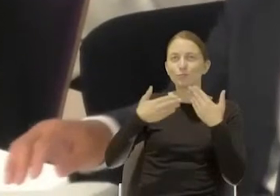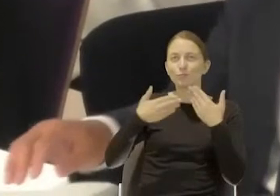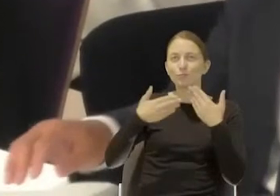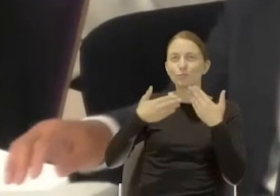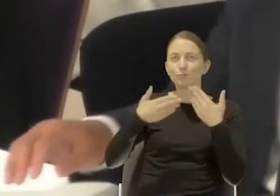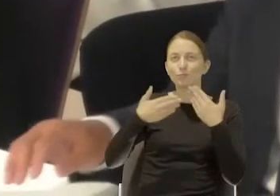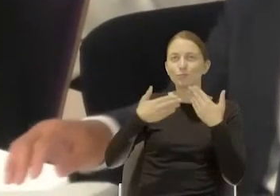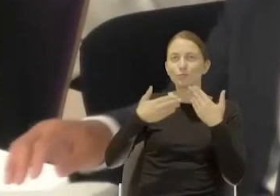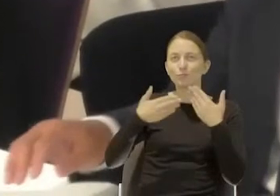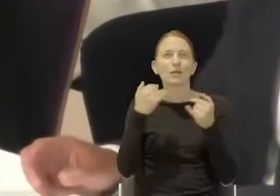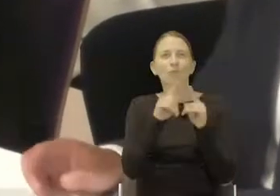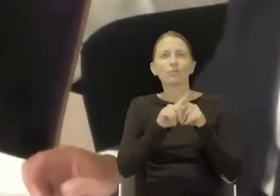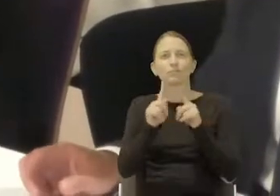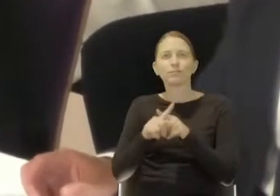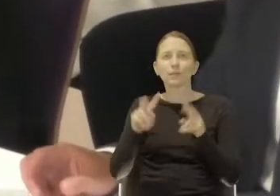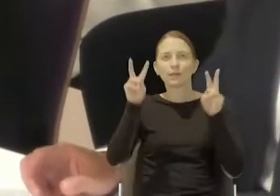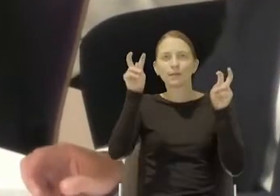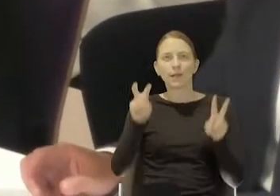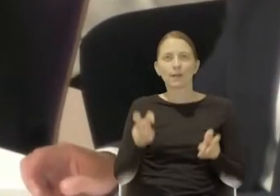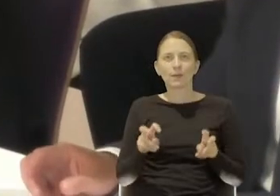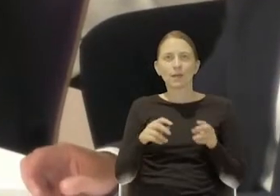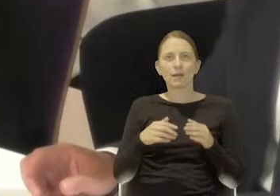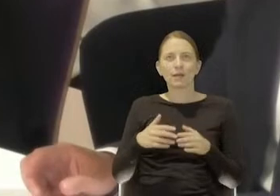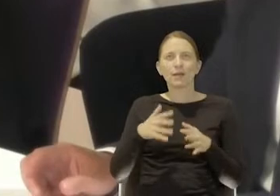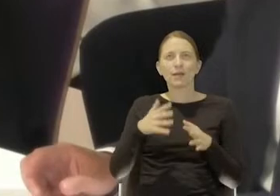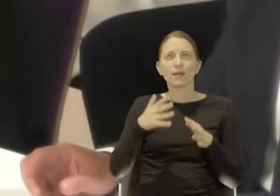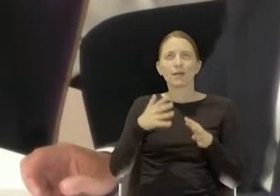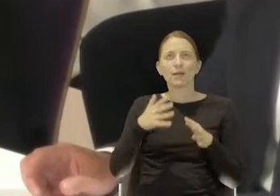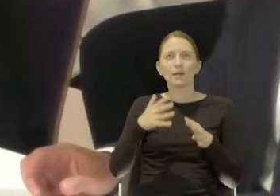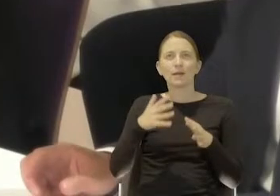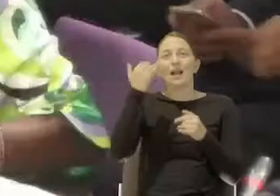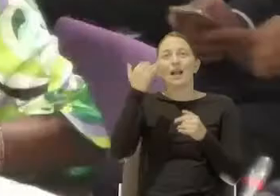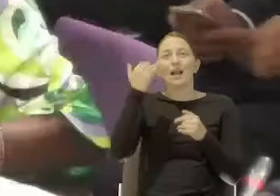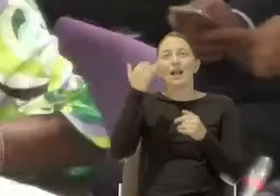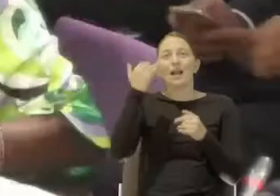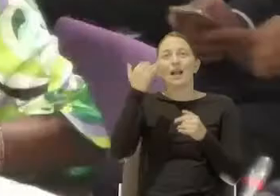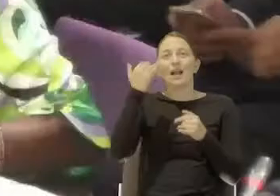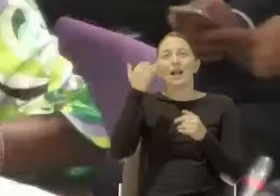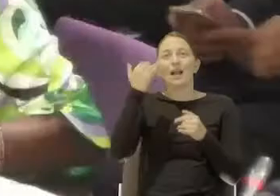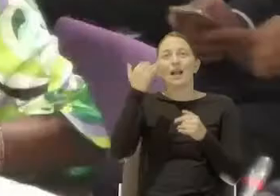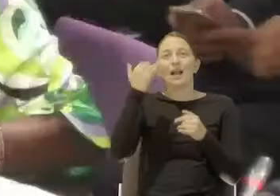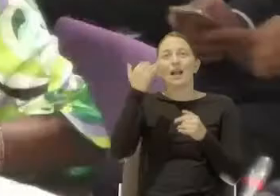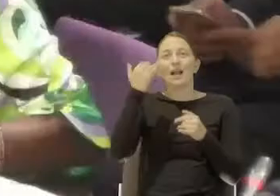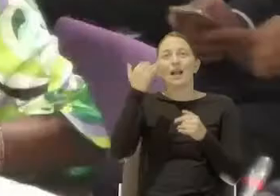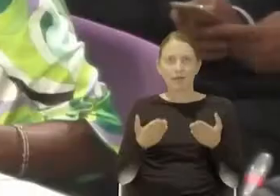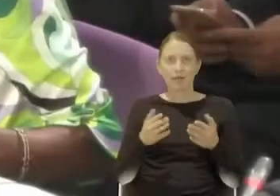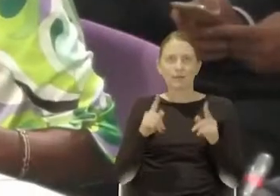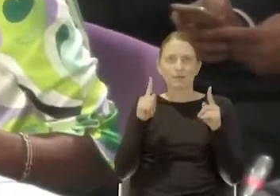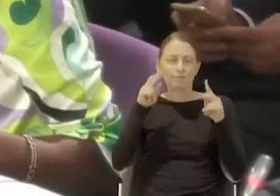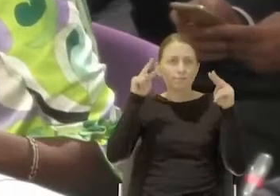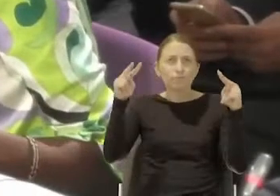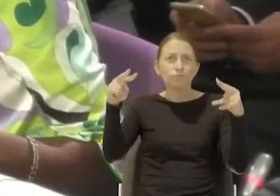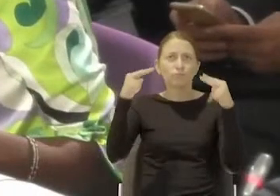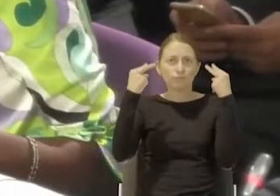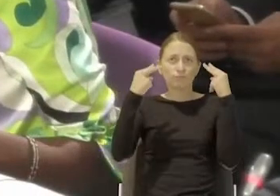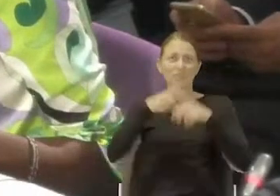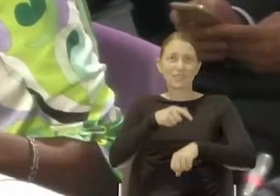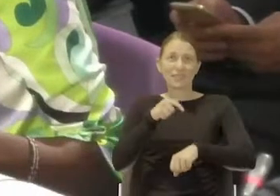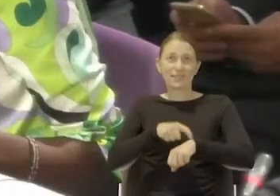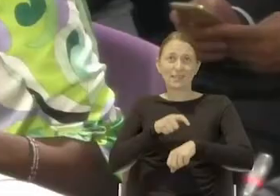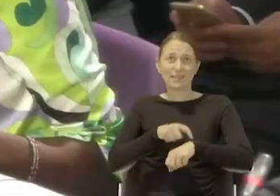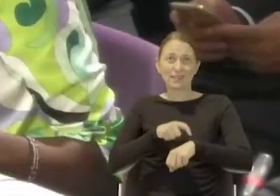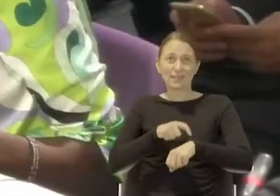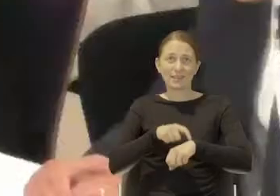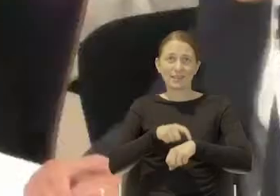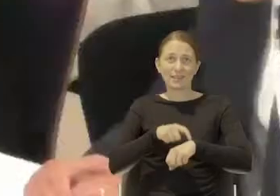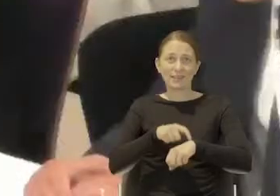Azerbaijan also supports UN Habitat's efforts globally. May I draw your attention to the time, sir? Honourable Minister. Yes, thank you. It is in the spirit